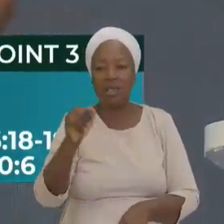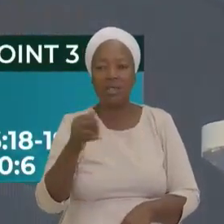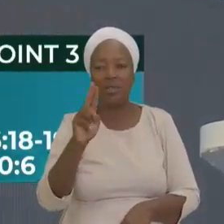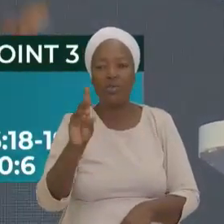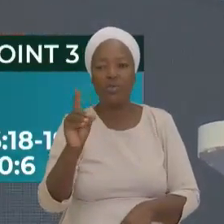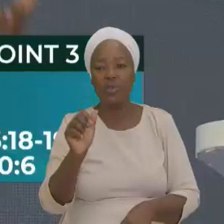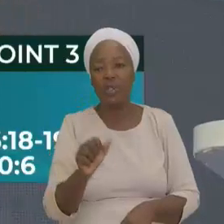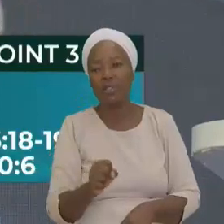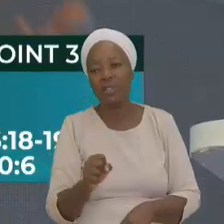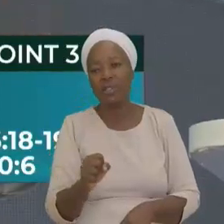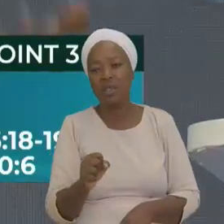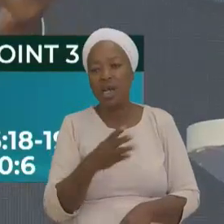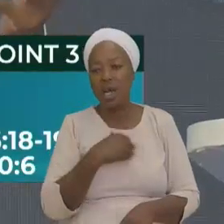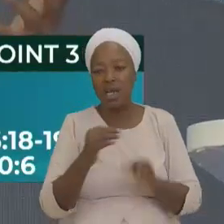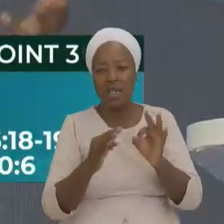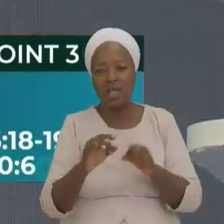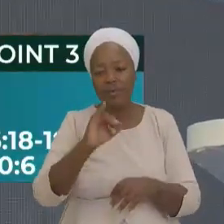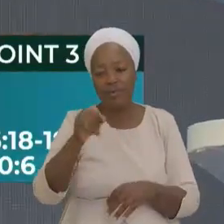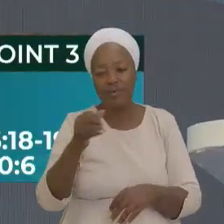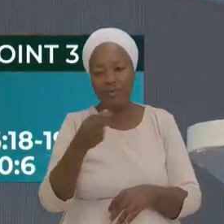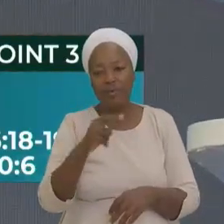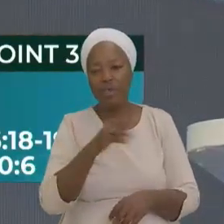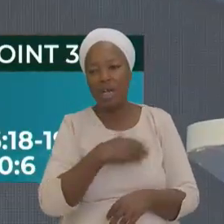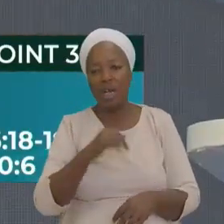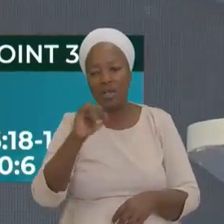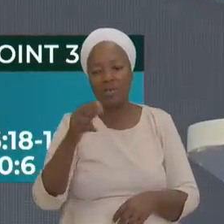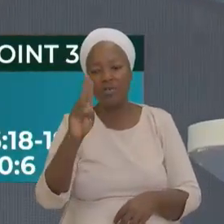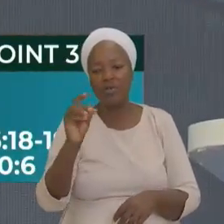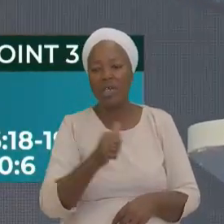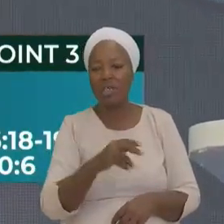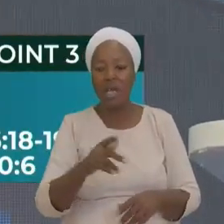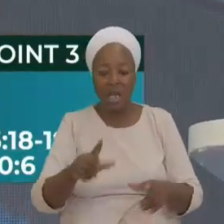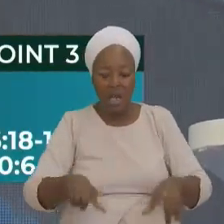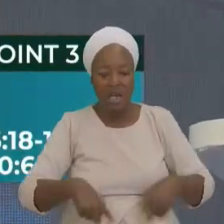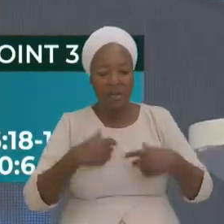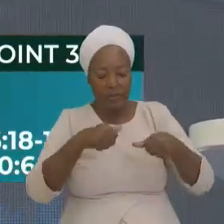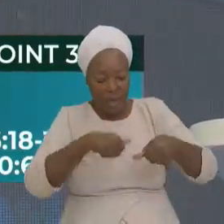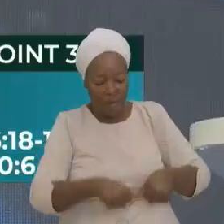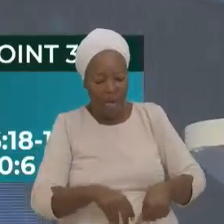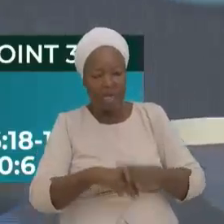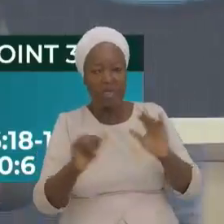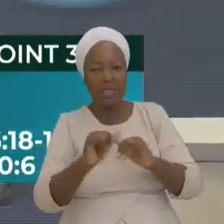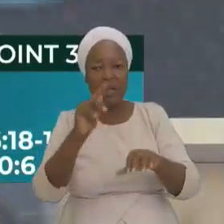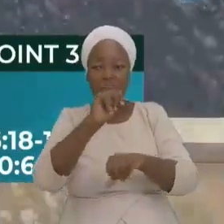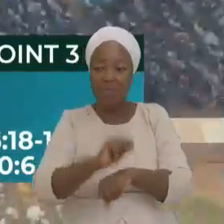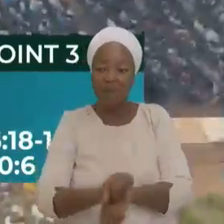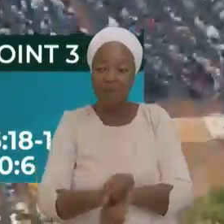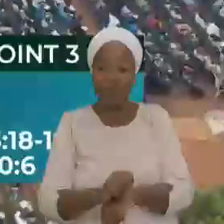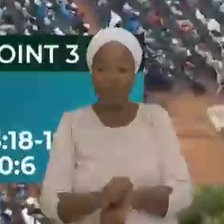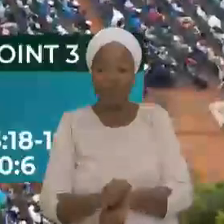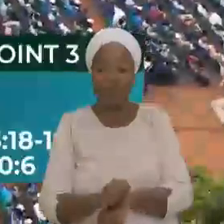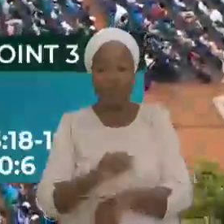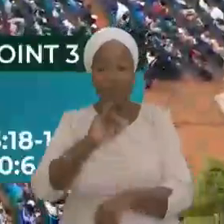And if John and Judas live, abide in the same temple, John